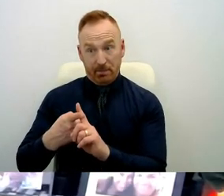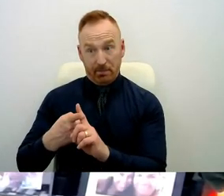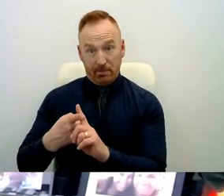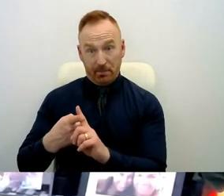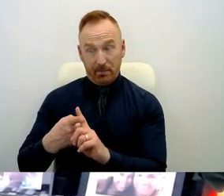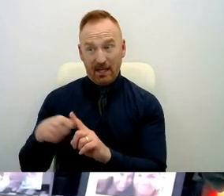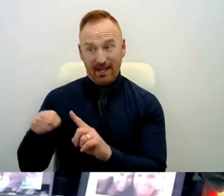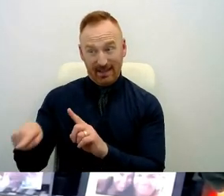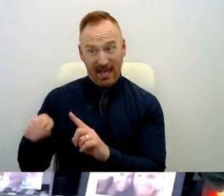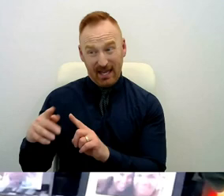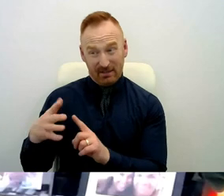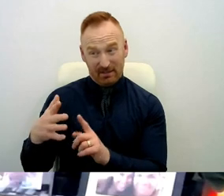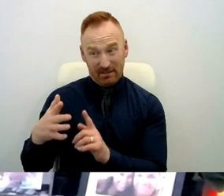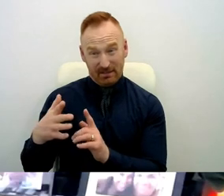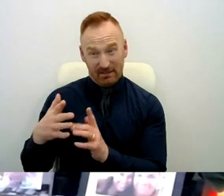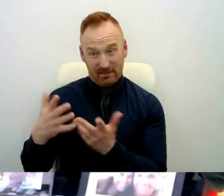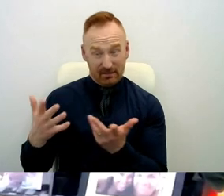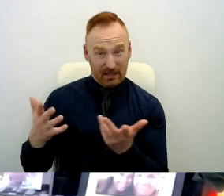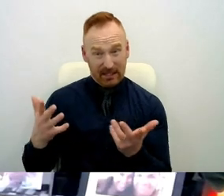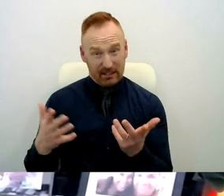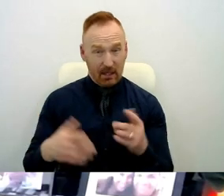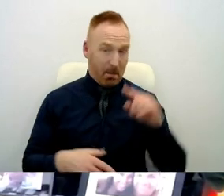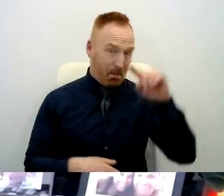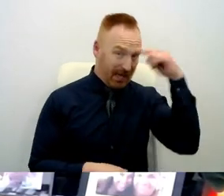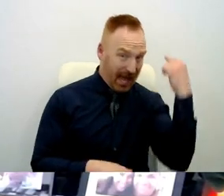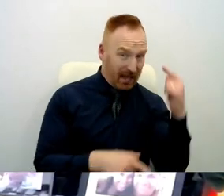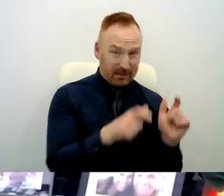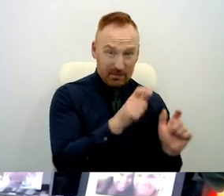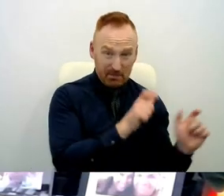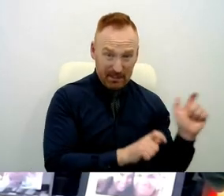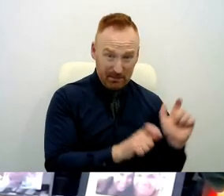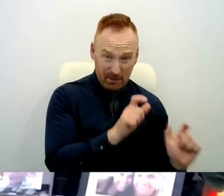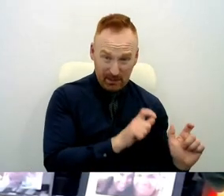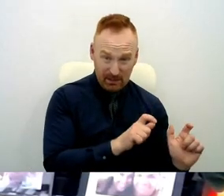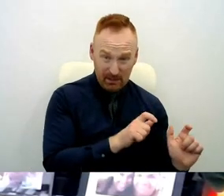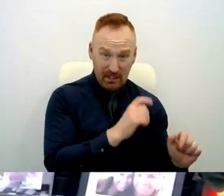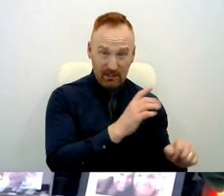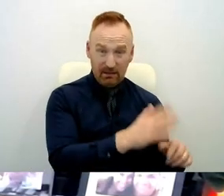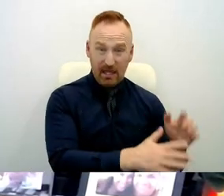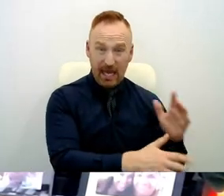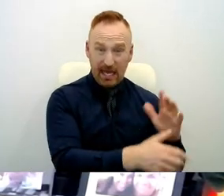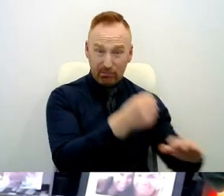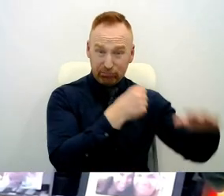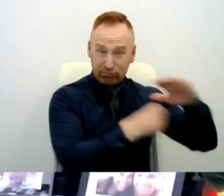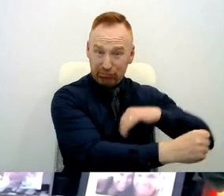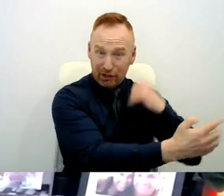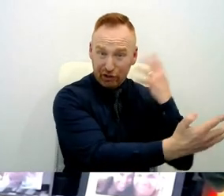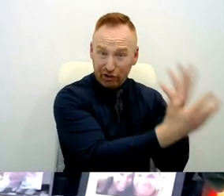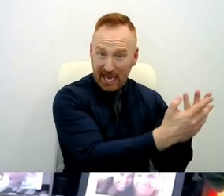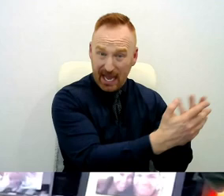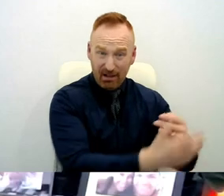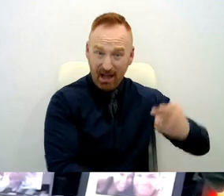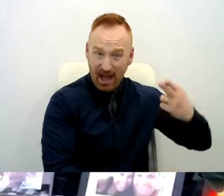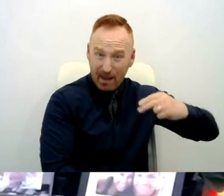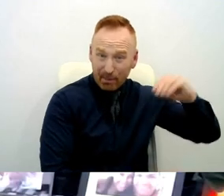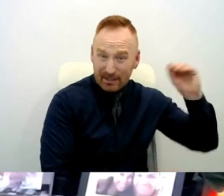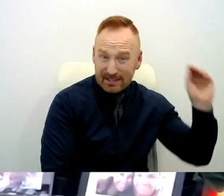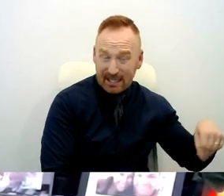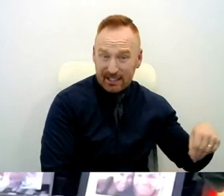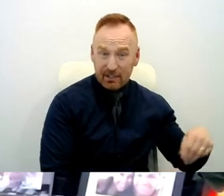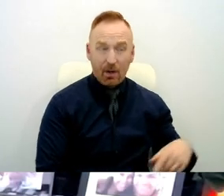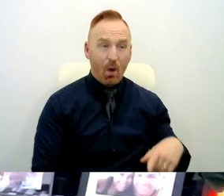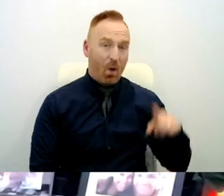important, but is it more important than the Black folks being incarcerated disproportionately? Is it